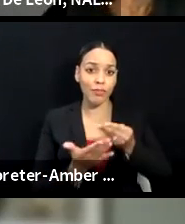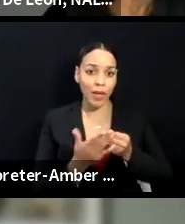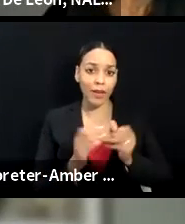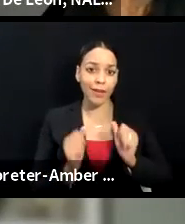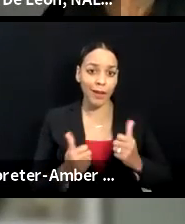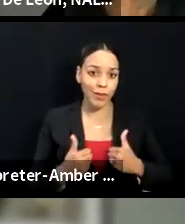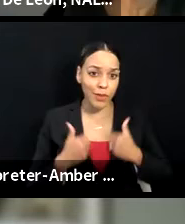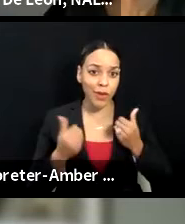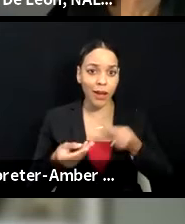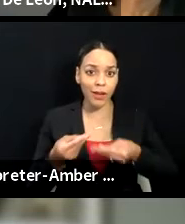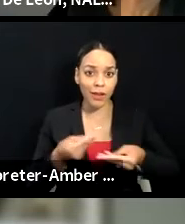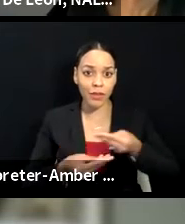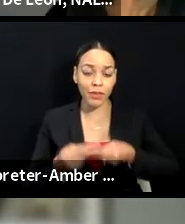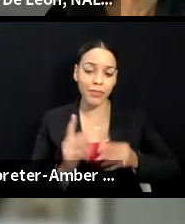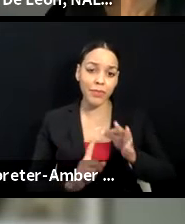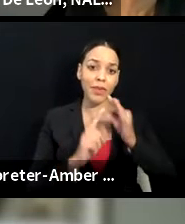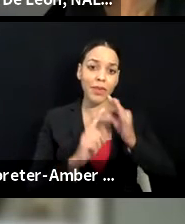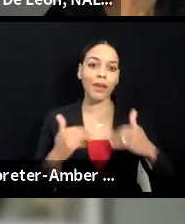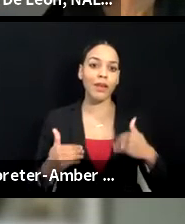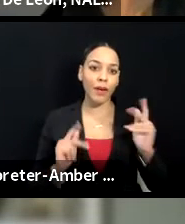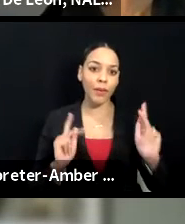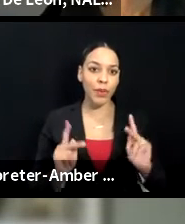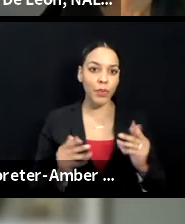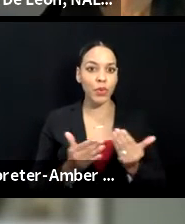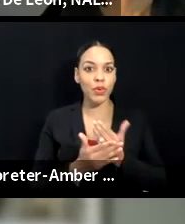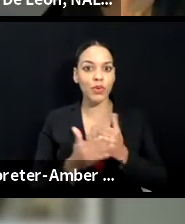especially young people who are entering the field.